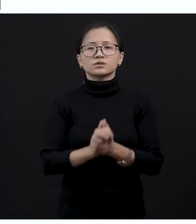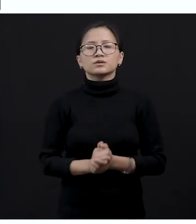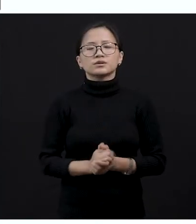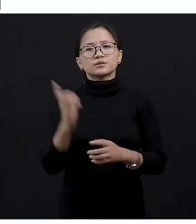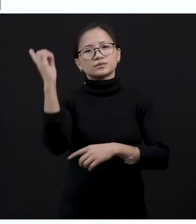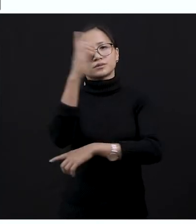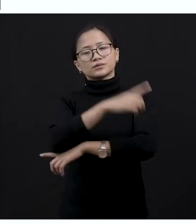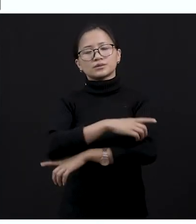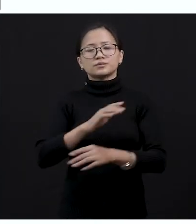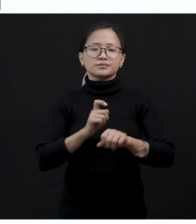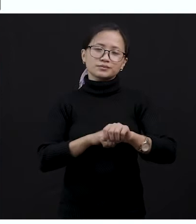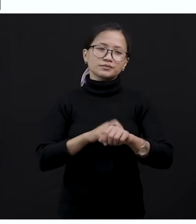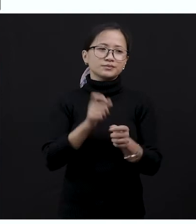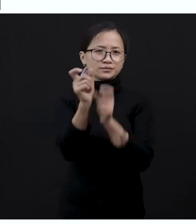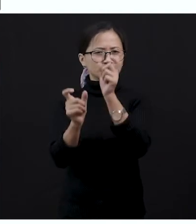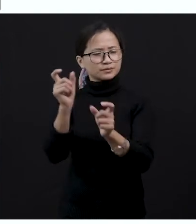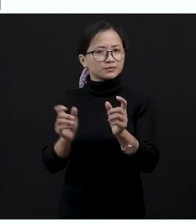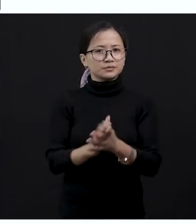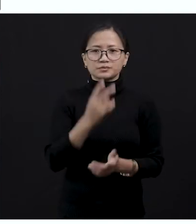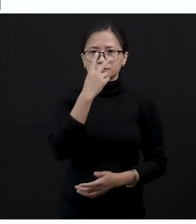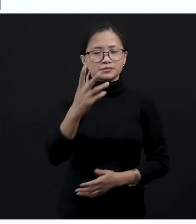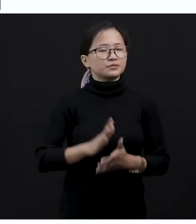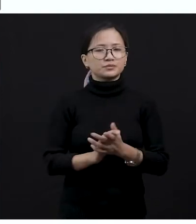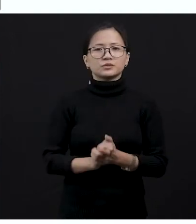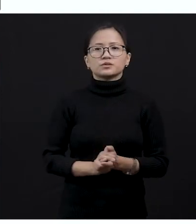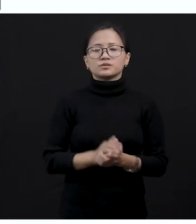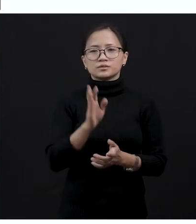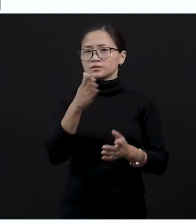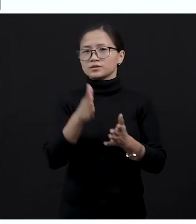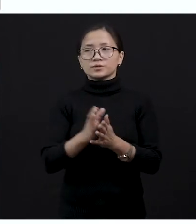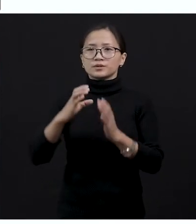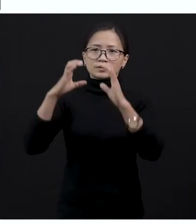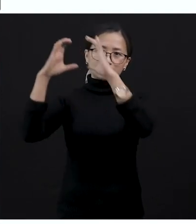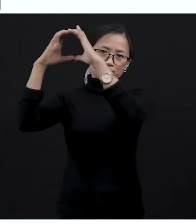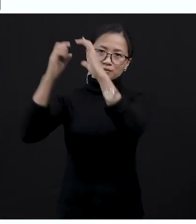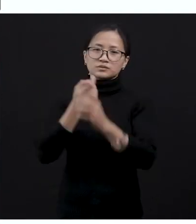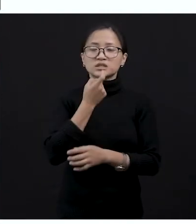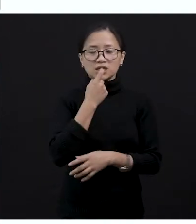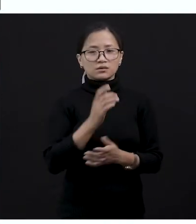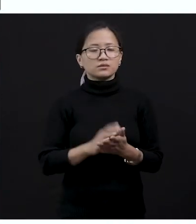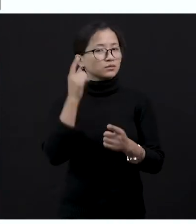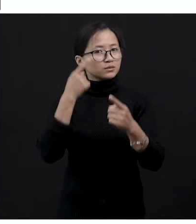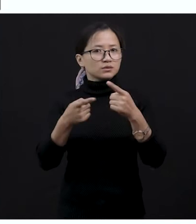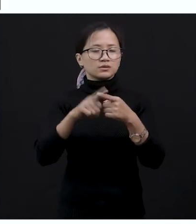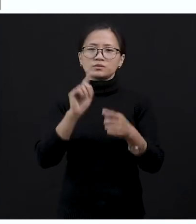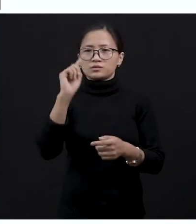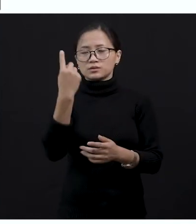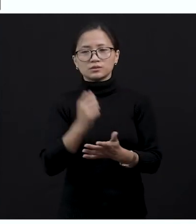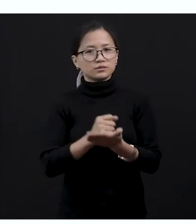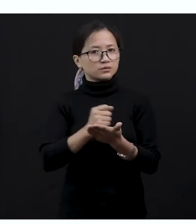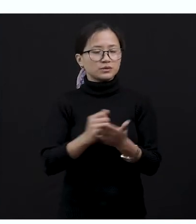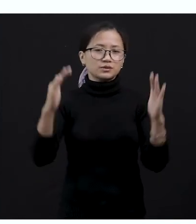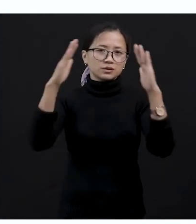daytime. And then the people here, they don't see the moon, okay? So that is one experiment that you can